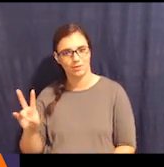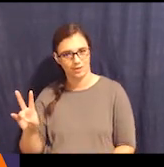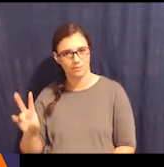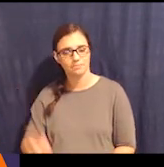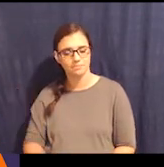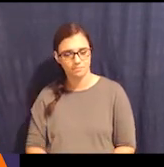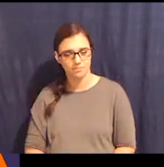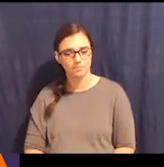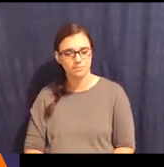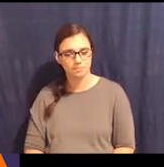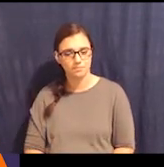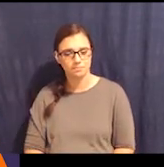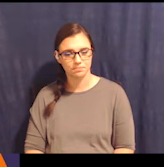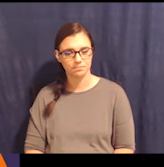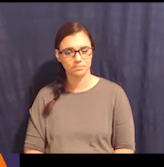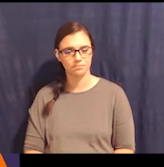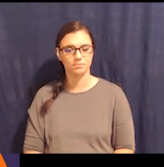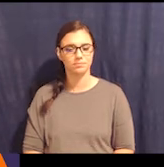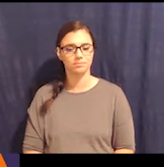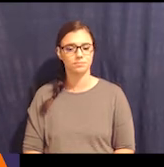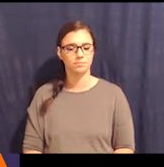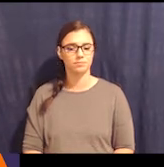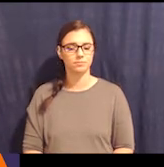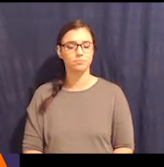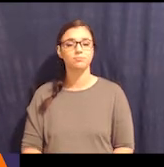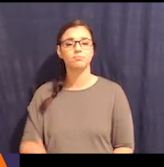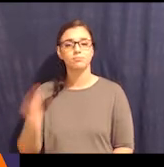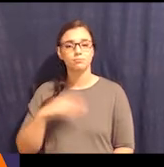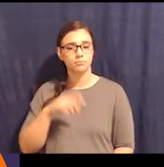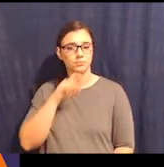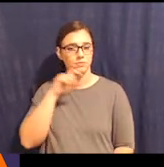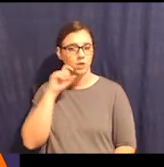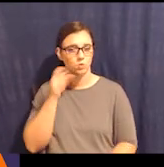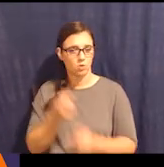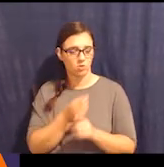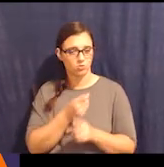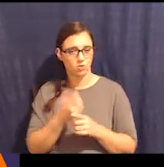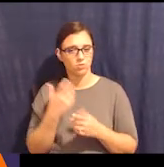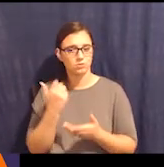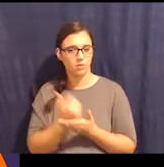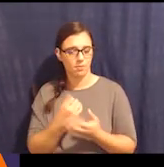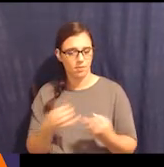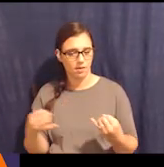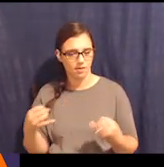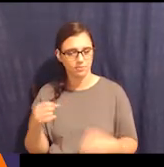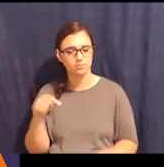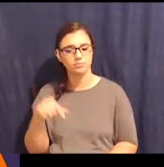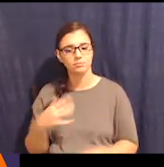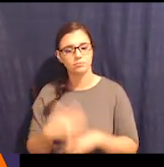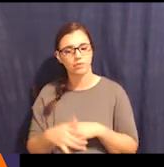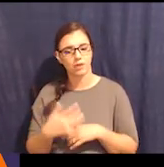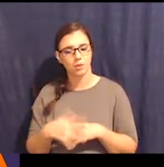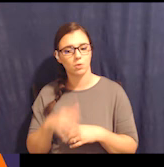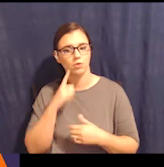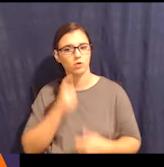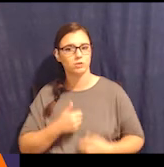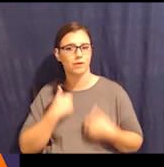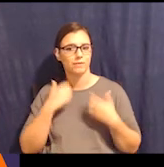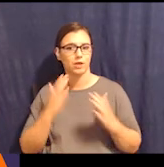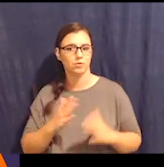Next is the Sexual Assault Helpline. They are available to survivors of sexual violence, and they are